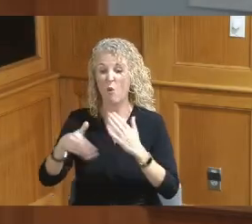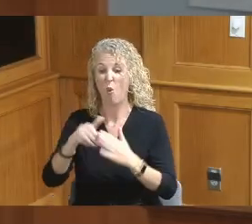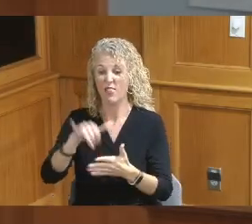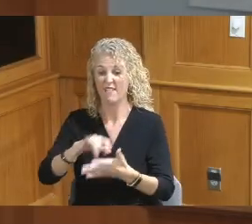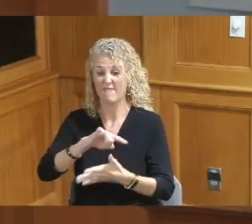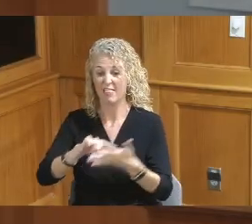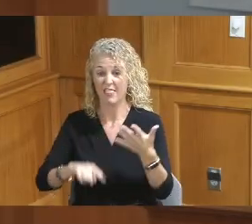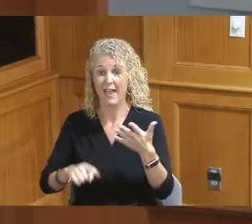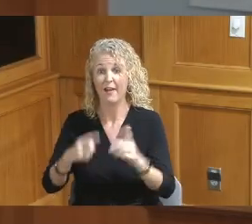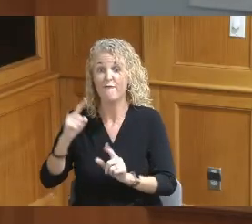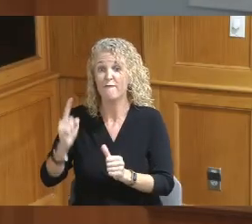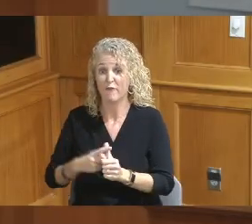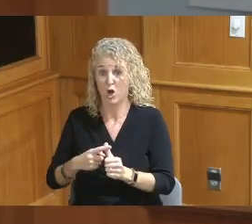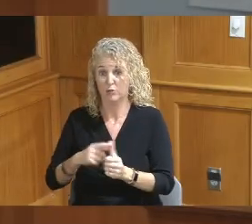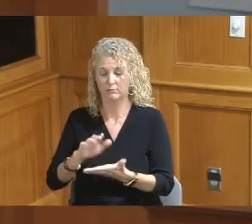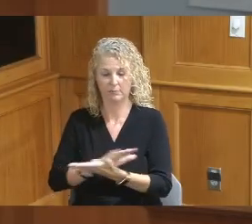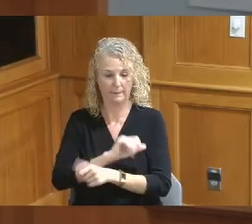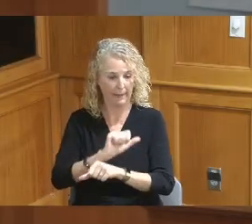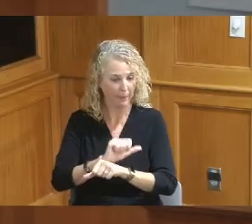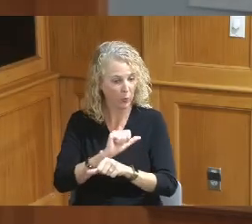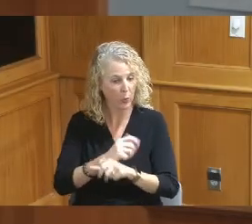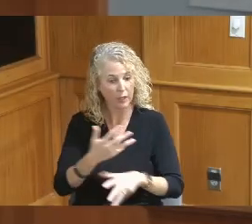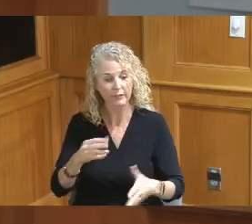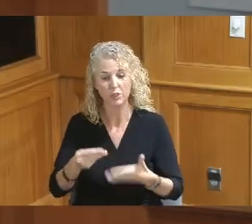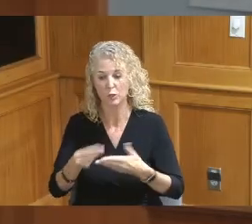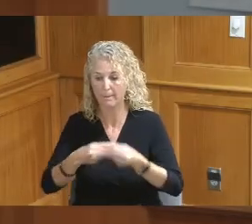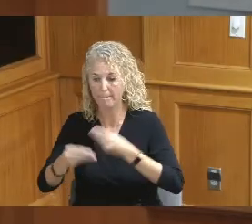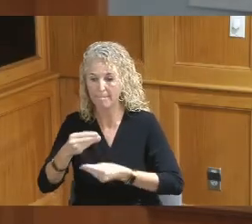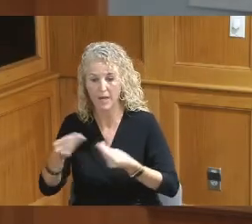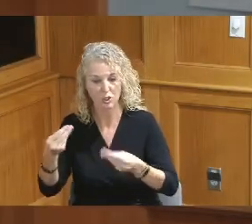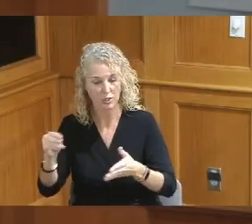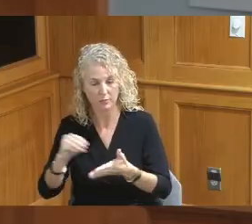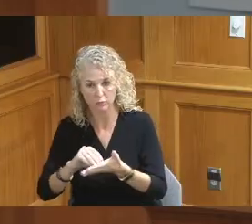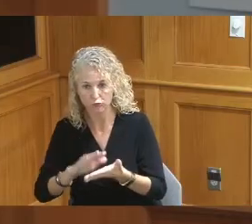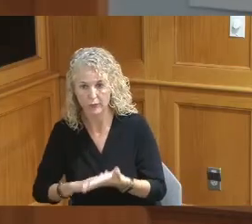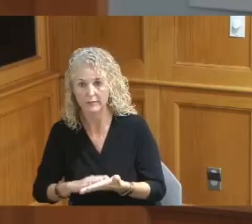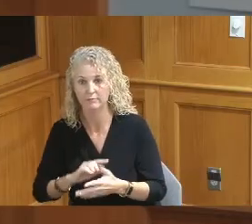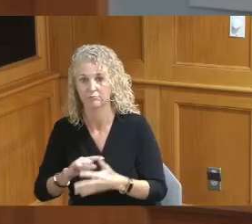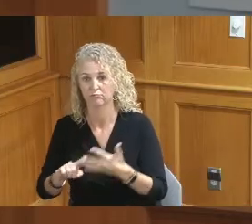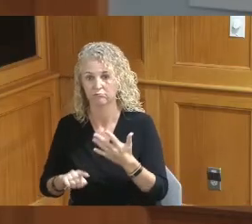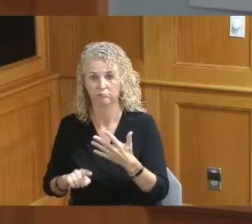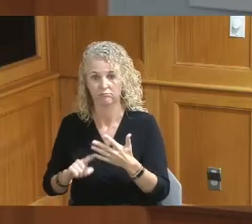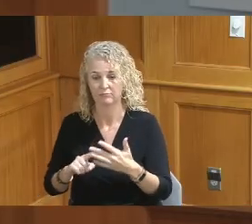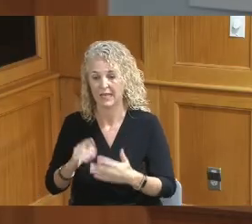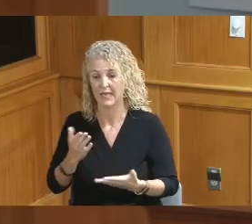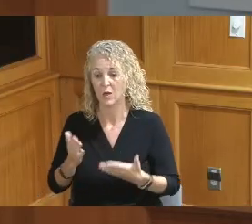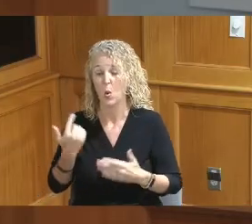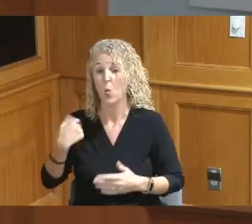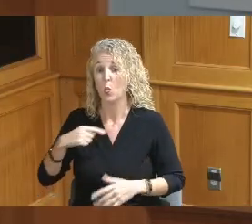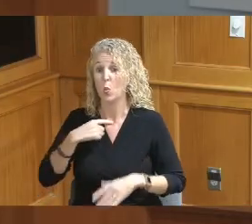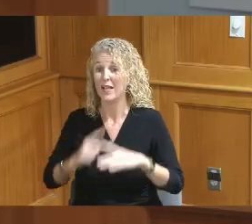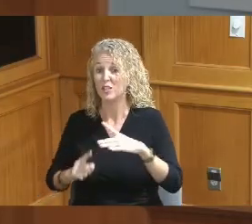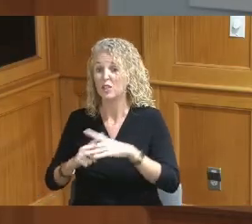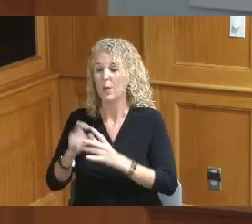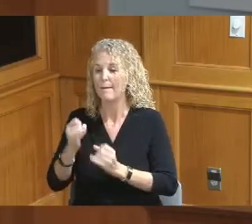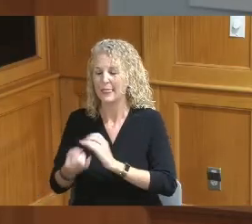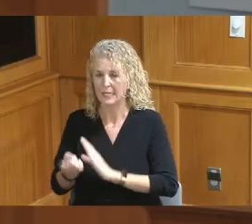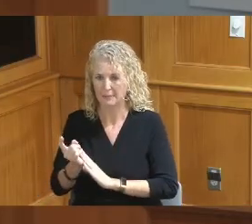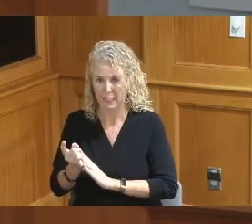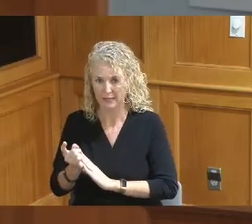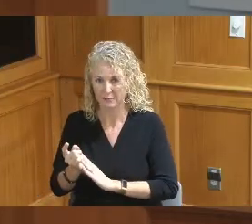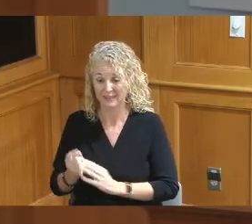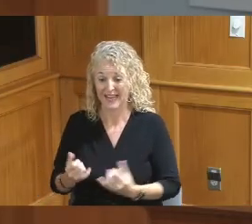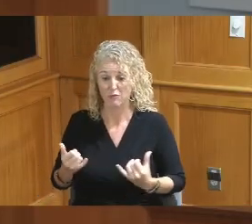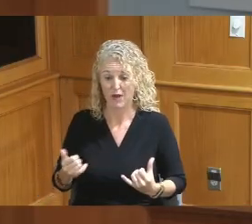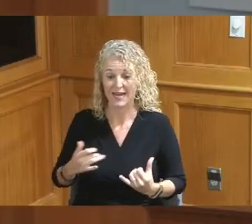got most of their budget completely done, and this is really the last money that's then going to help get it over the finish line. This is sort of the total reverse of